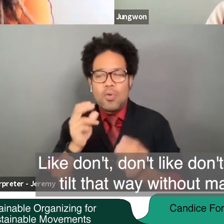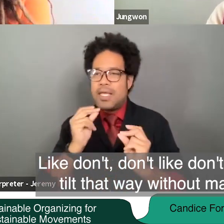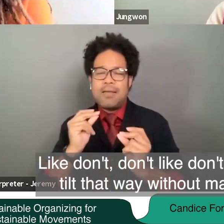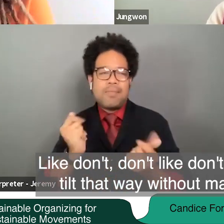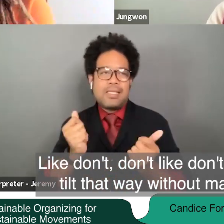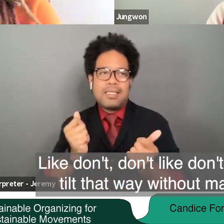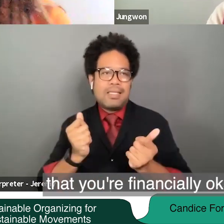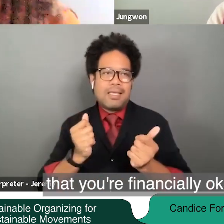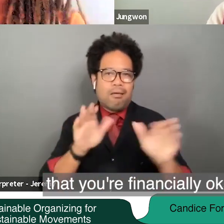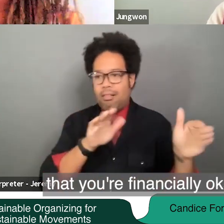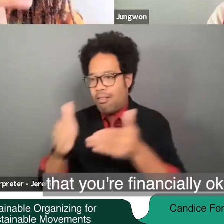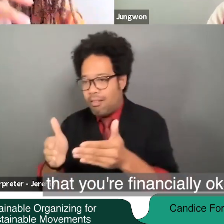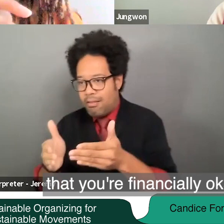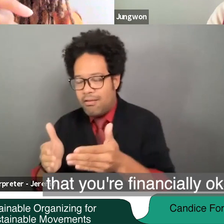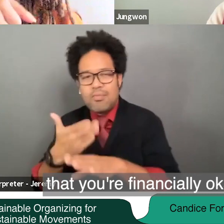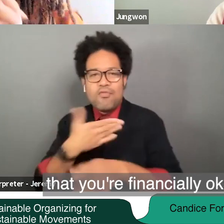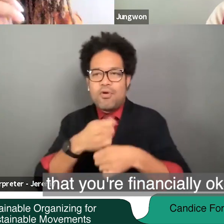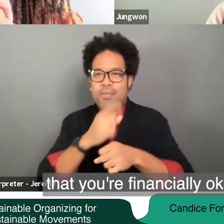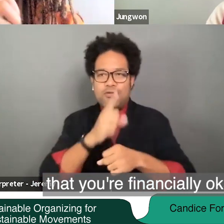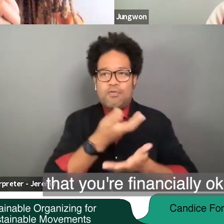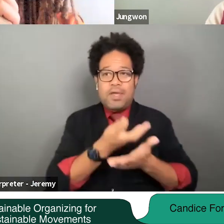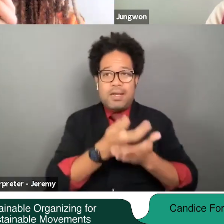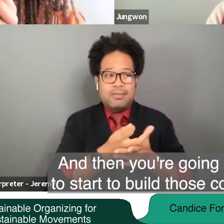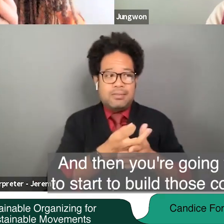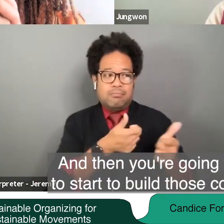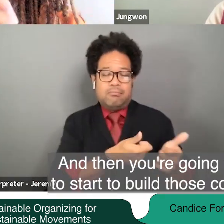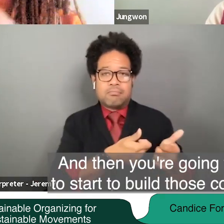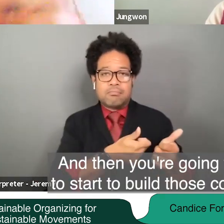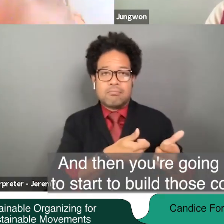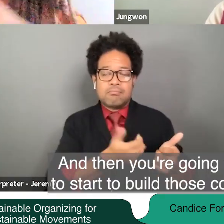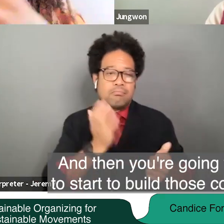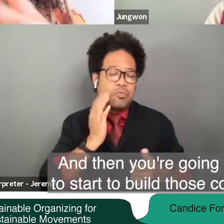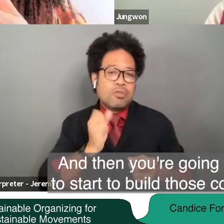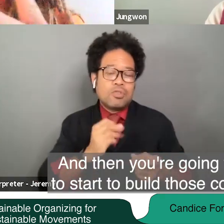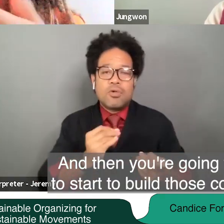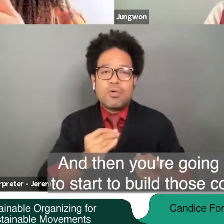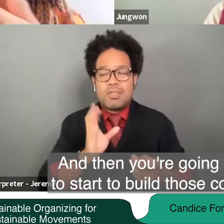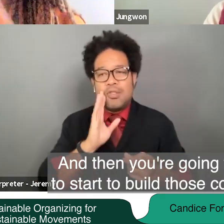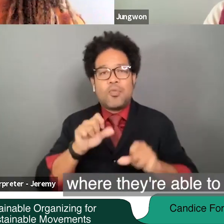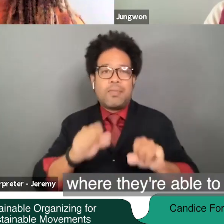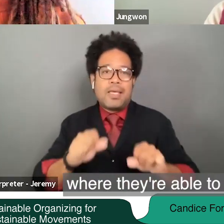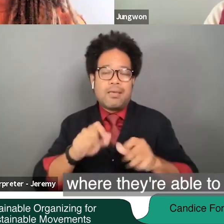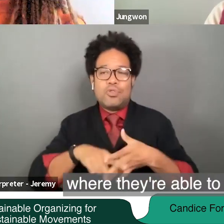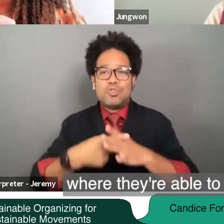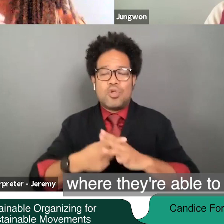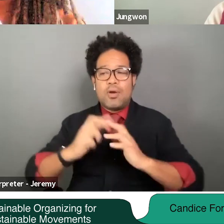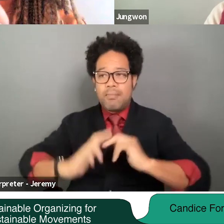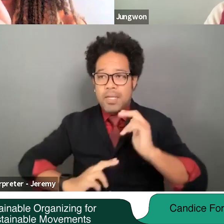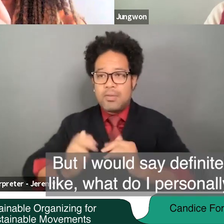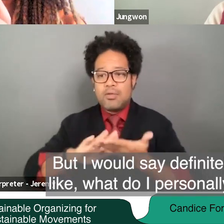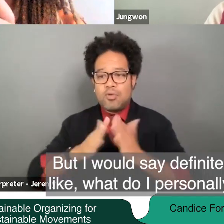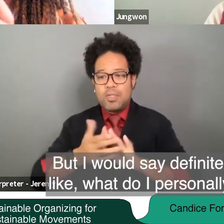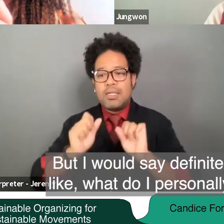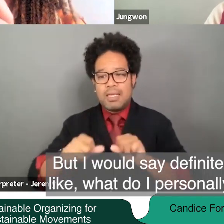that way without making sure that you're financially okay yourself. And then you're going to be able to start to build those communities where they're able to look out.